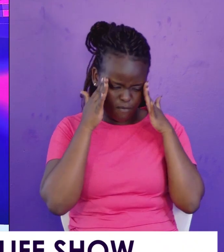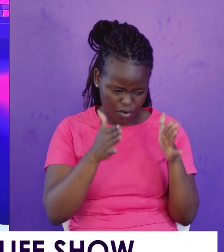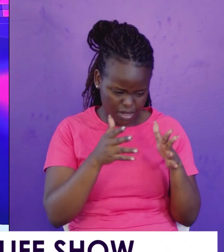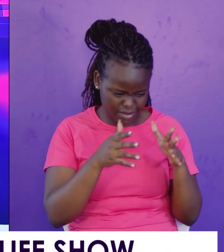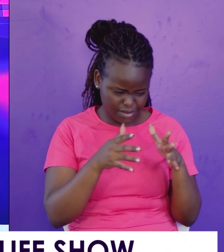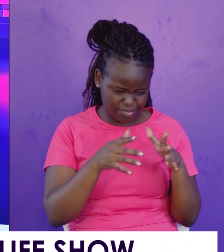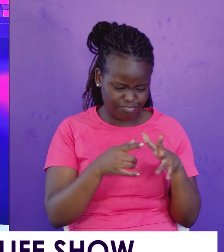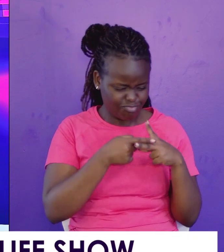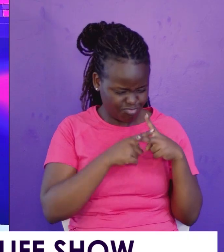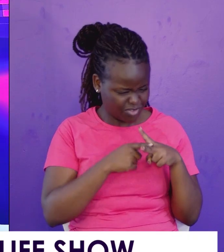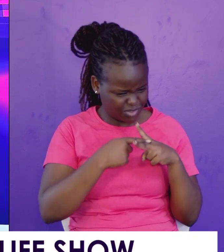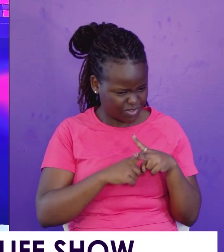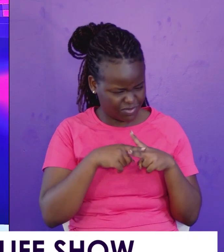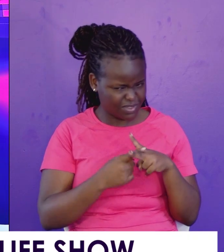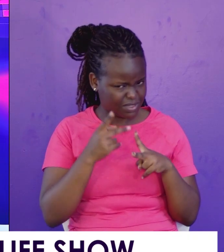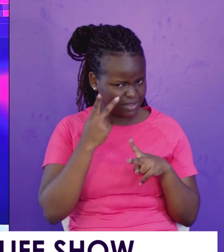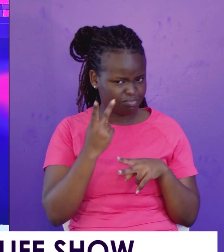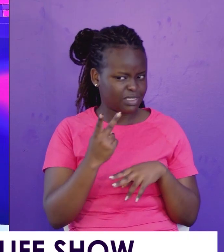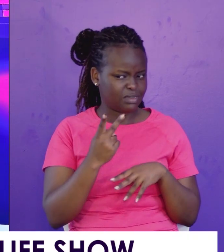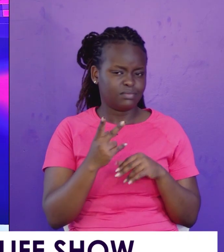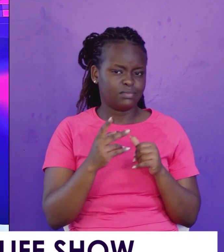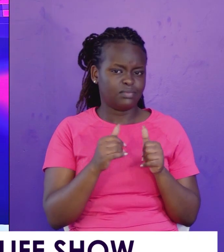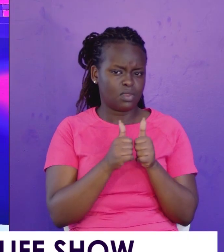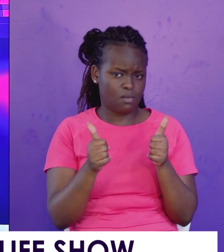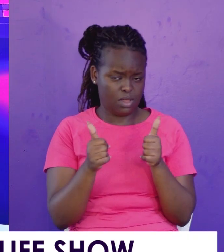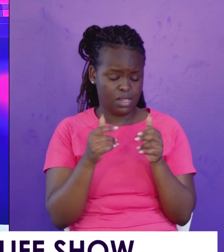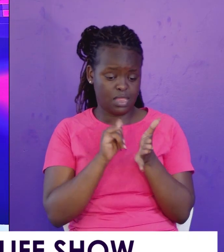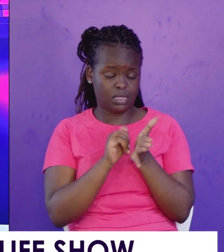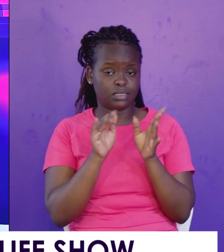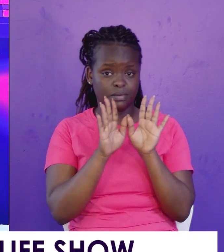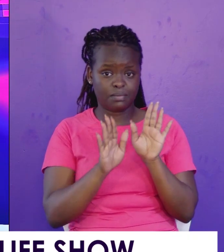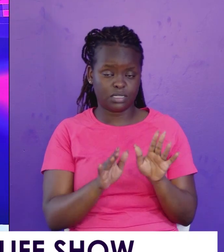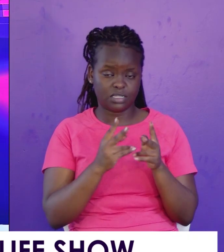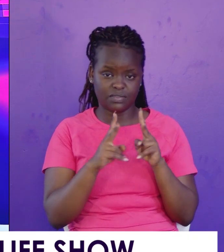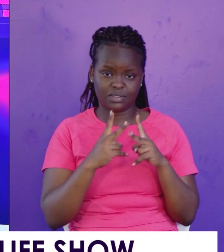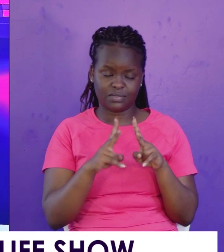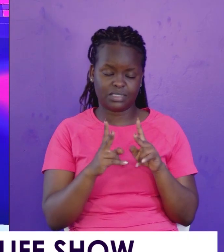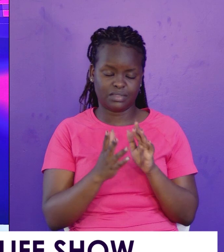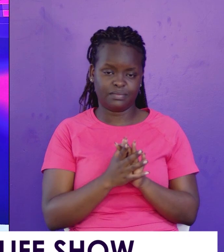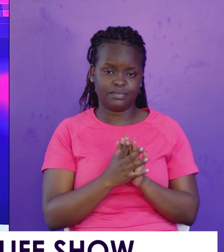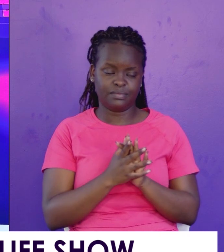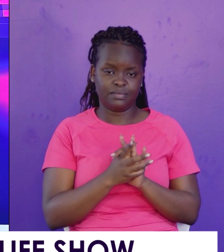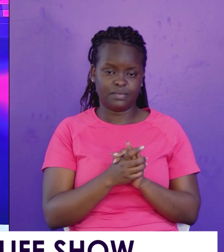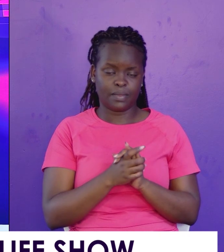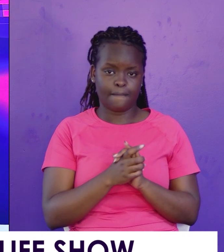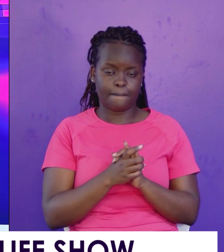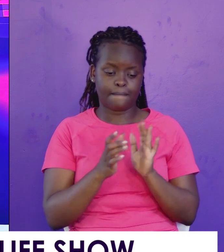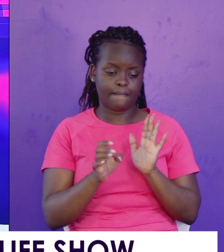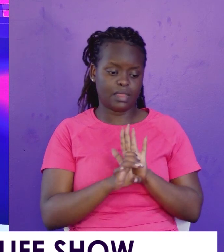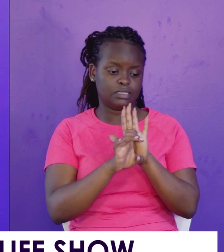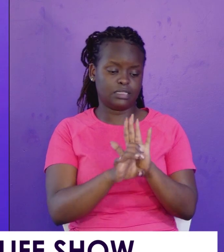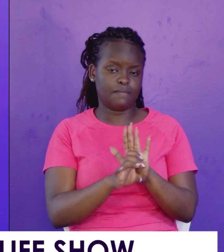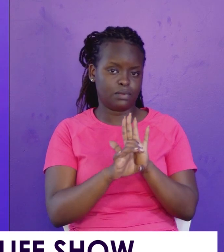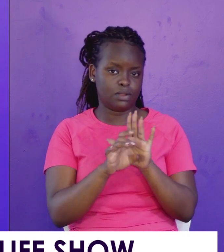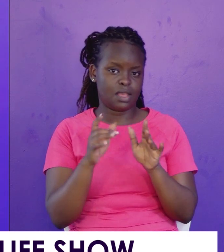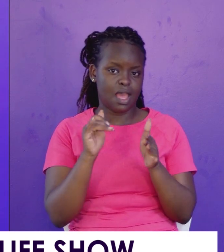to see that it fits. Okay. Because that is important. Icebreakers are very good. Give me an example that a deaf